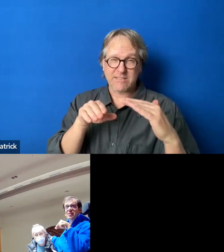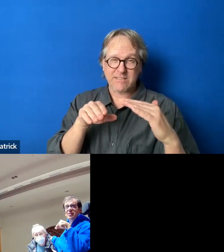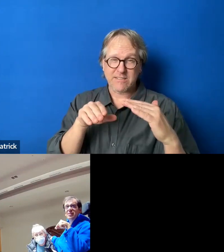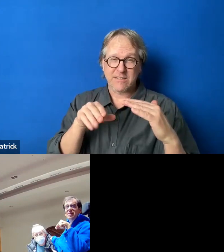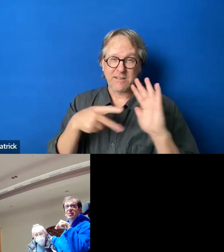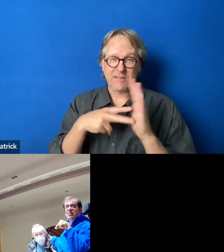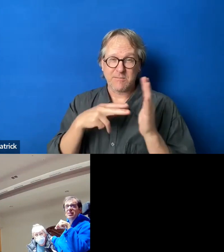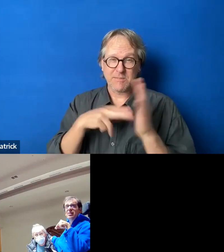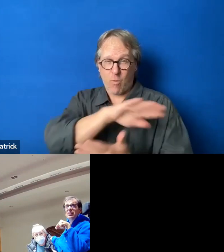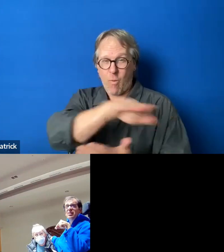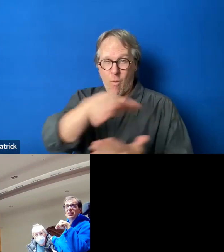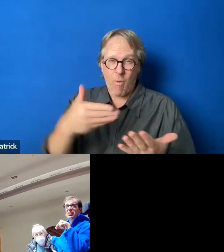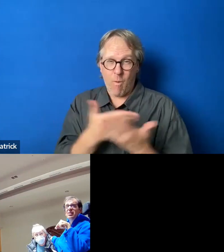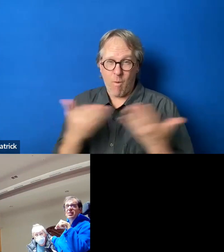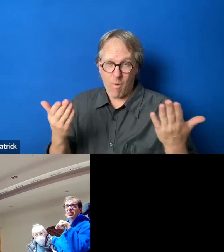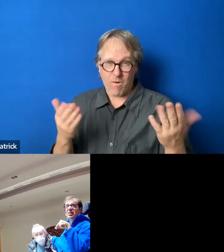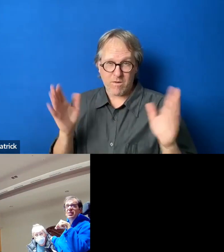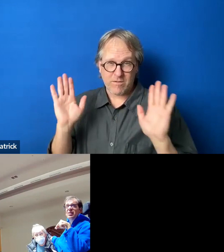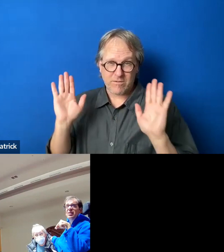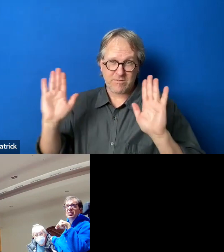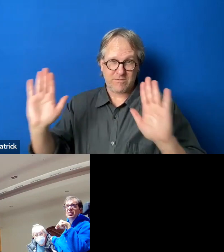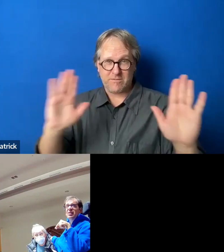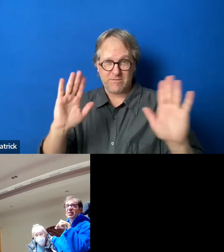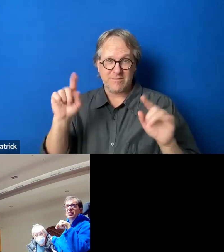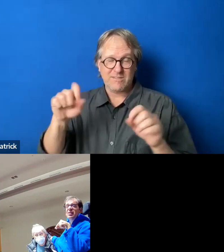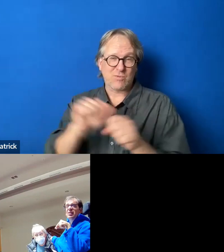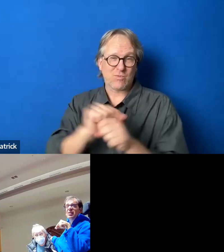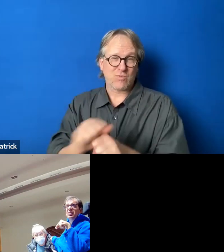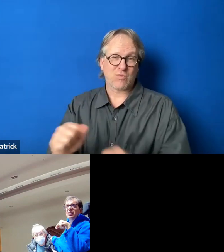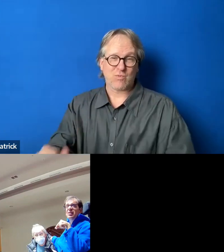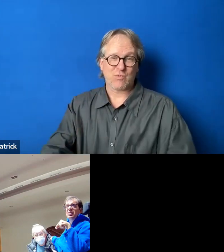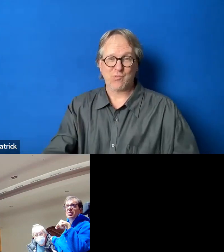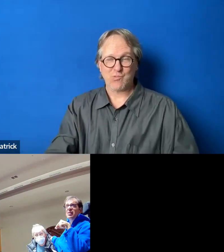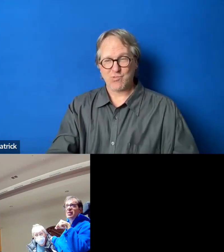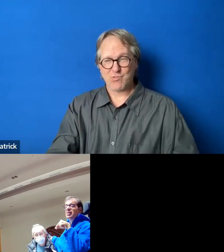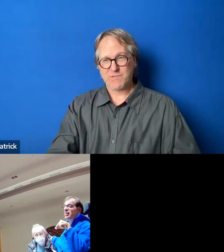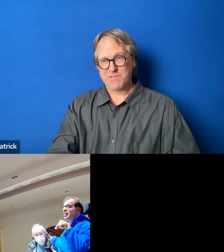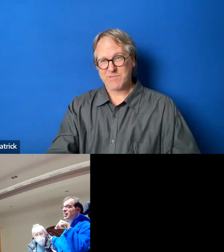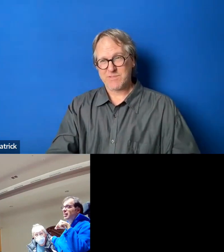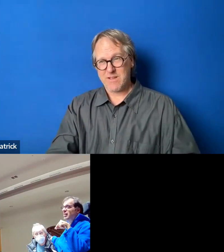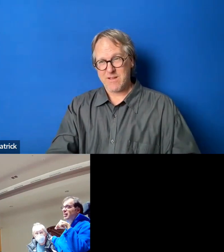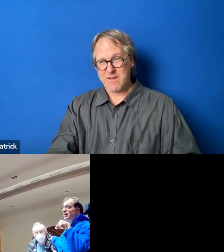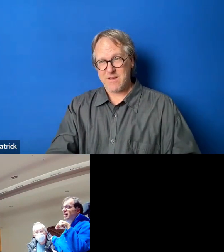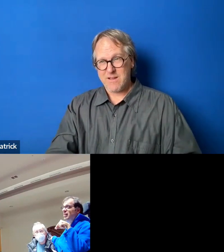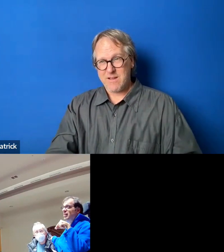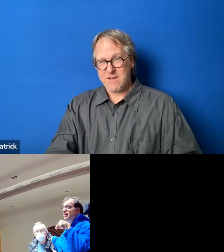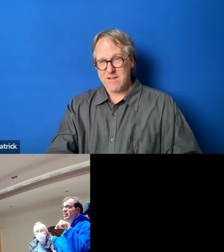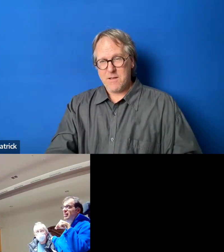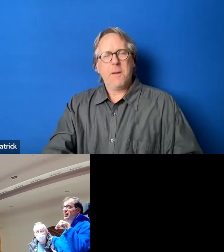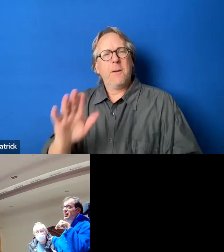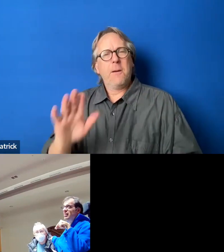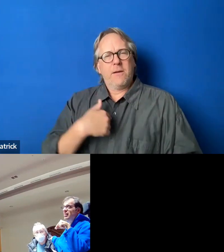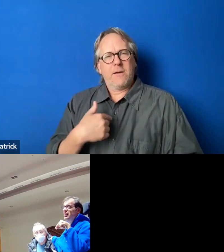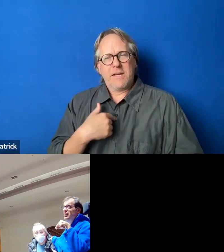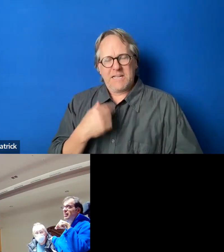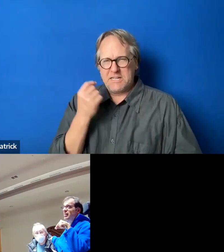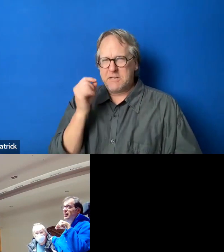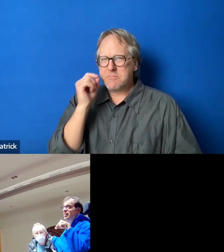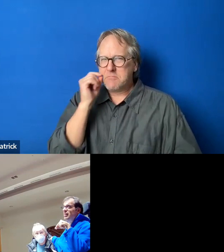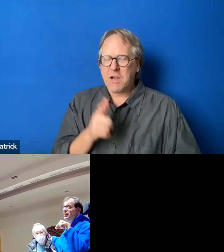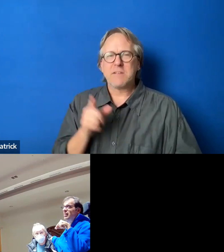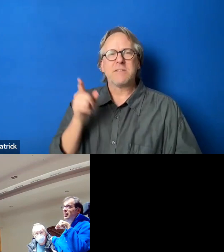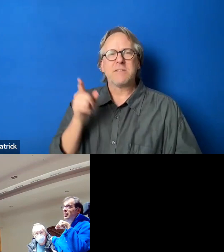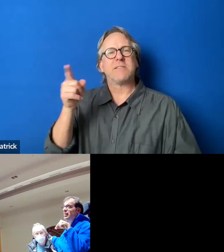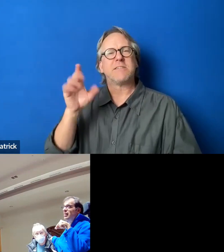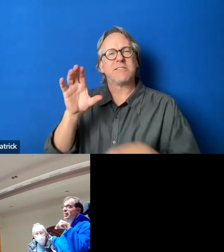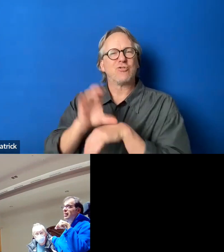church when someone said, oh, I can't go to your event. I was surprised when someone from our church said, oh, I